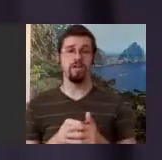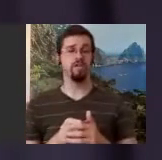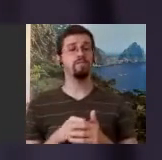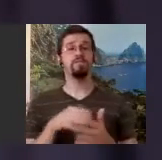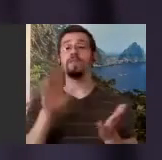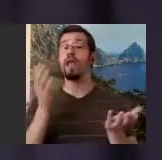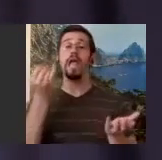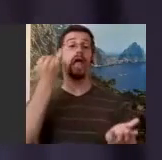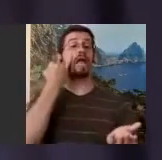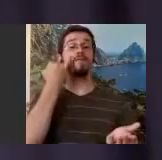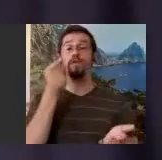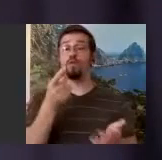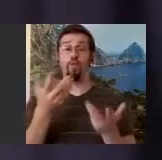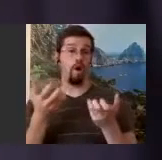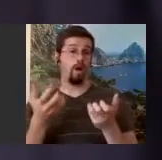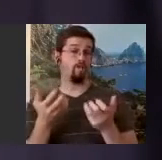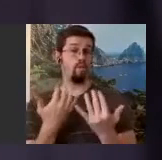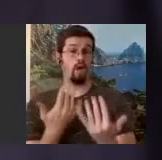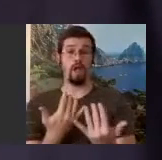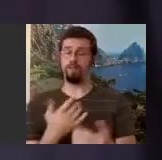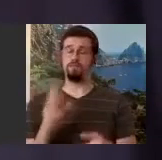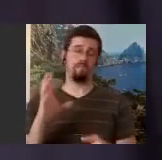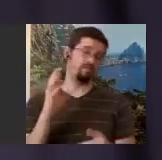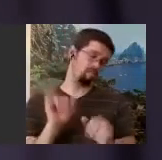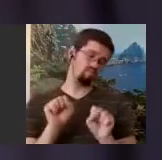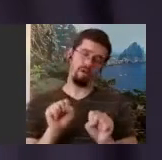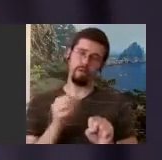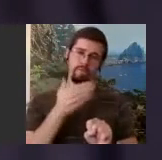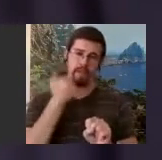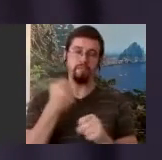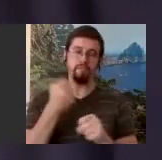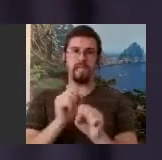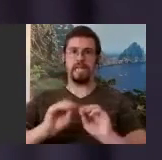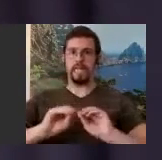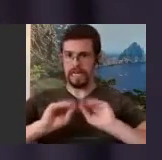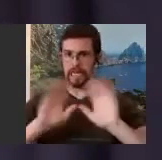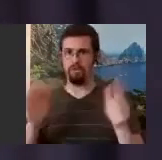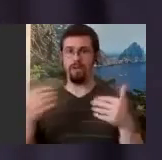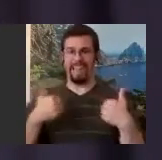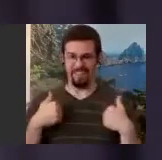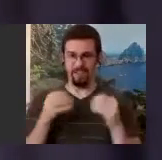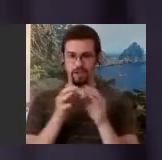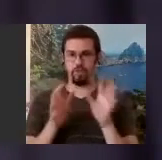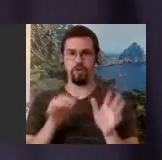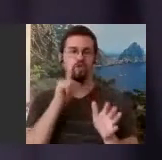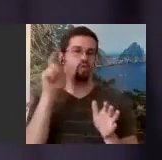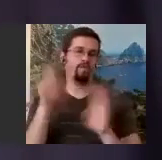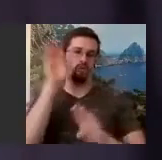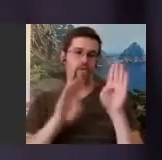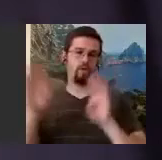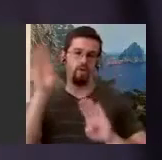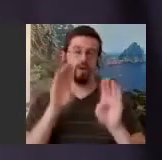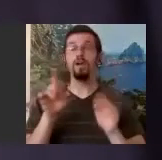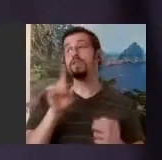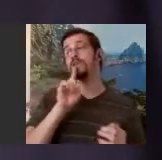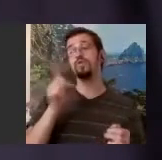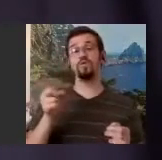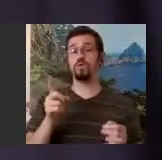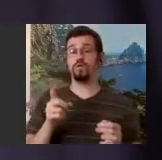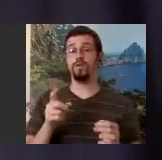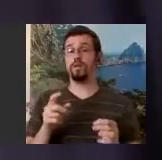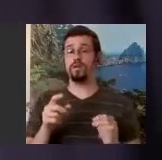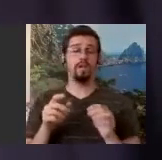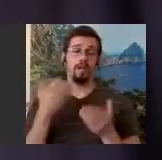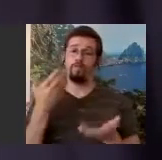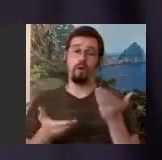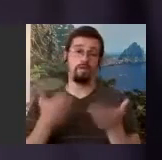to wait, that'd probably be best, and that way we can make sure that we have the interpreter and we don't have to worry about it. That's true. In other words, the old method maybe was the best,